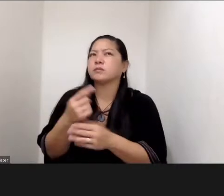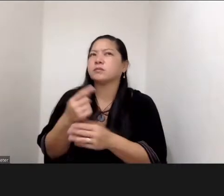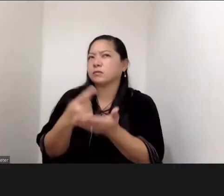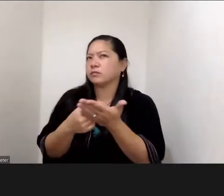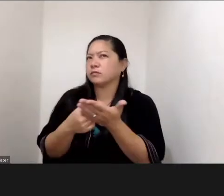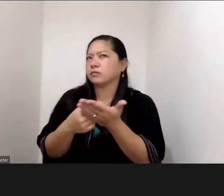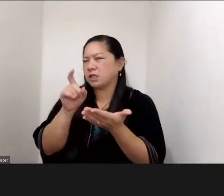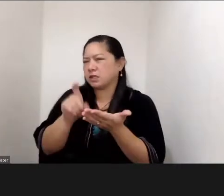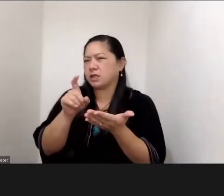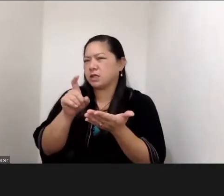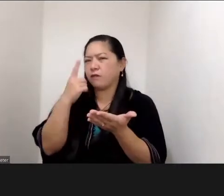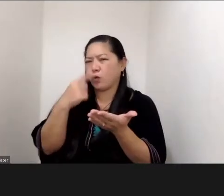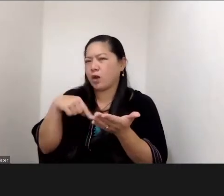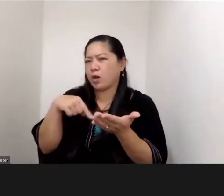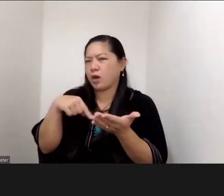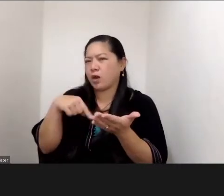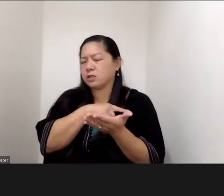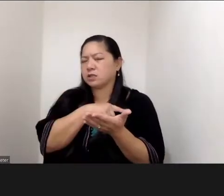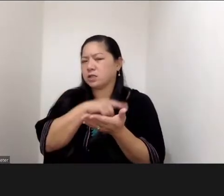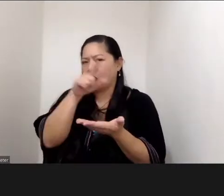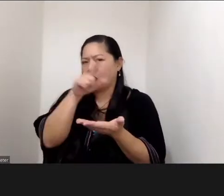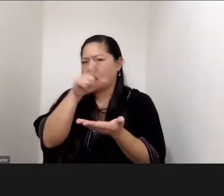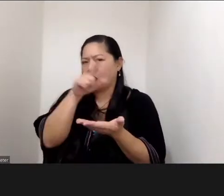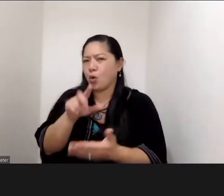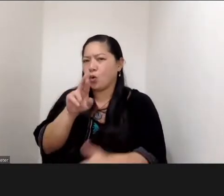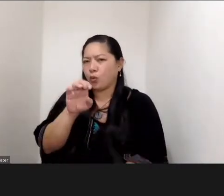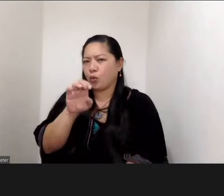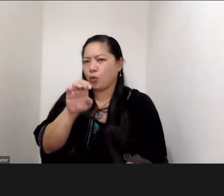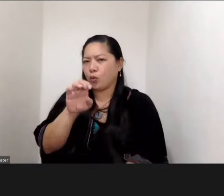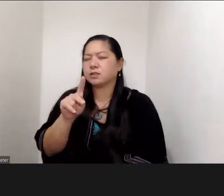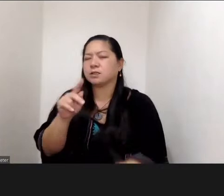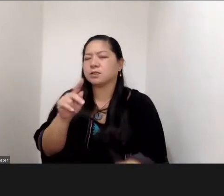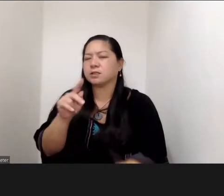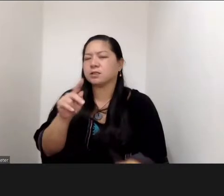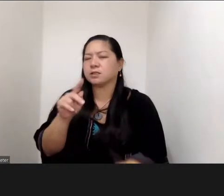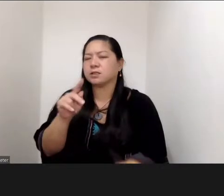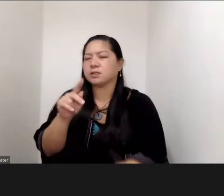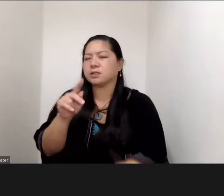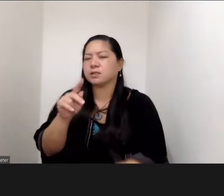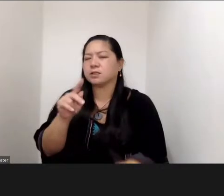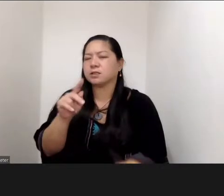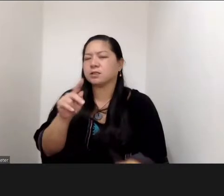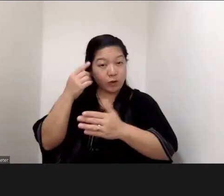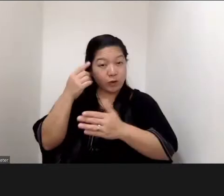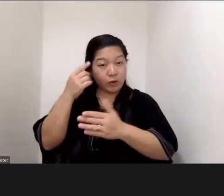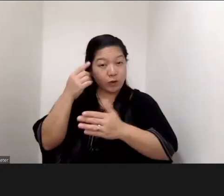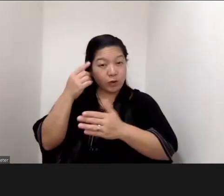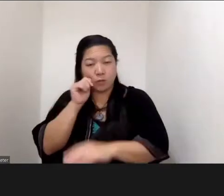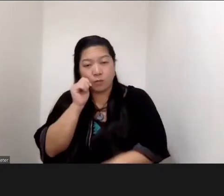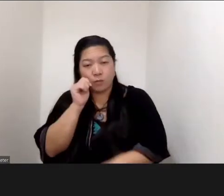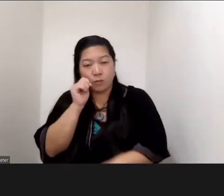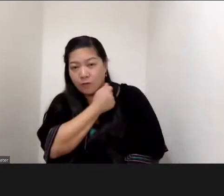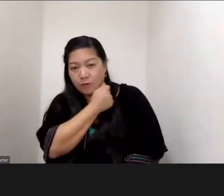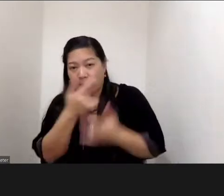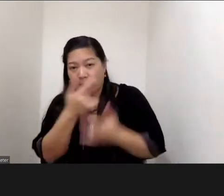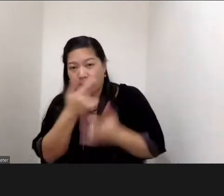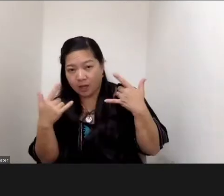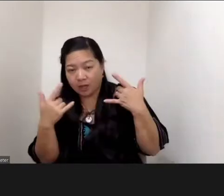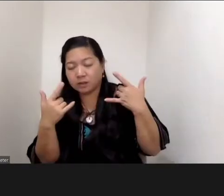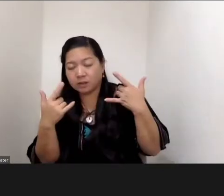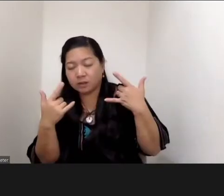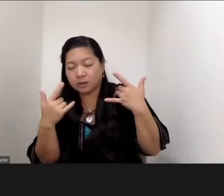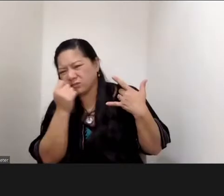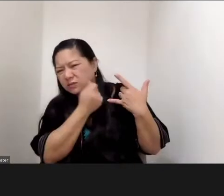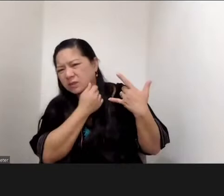need for us to be at low risk before you would consider removing the mask mandate and so forth and so